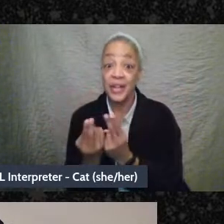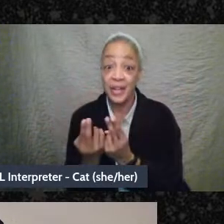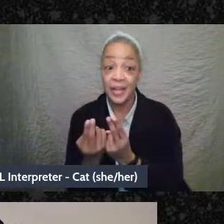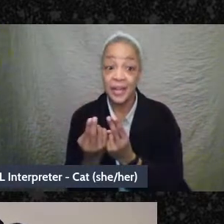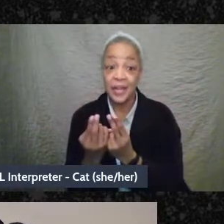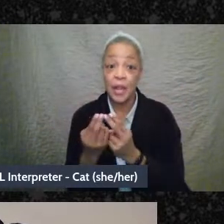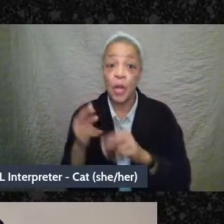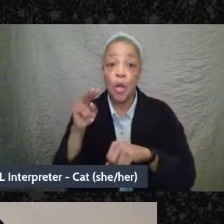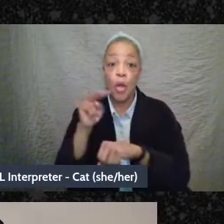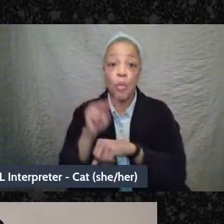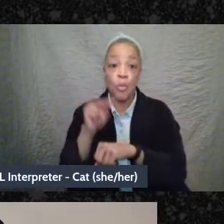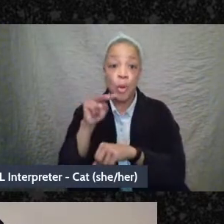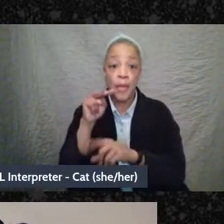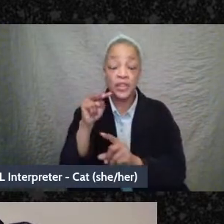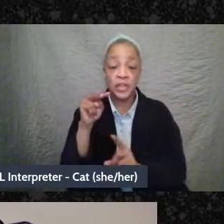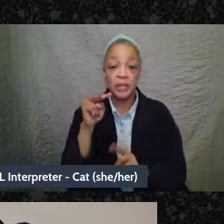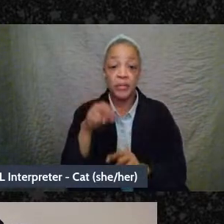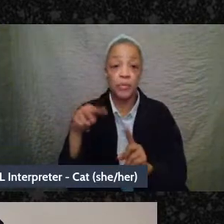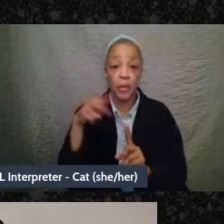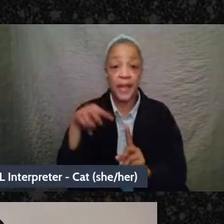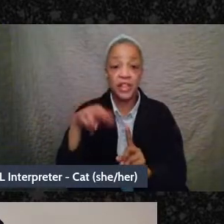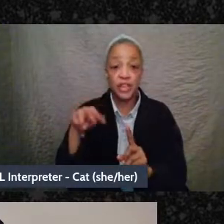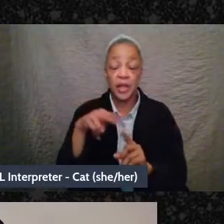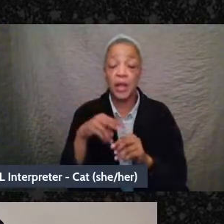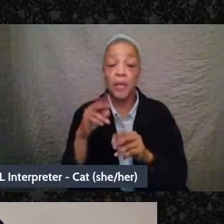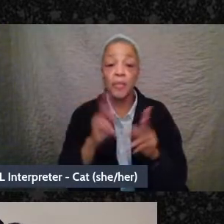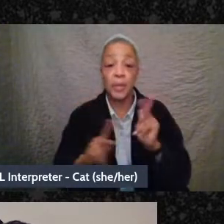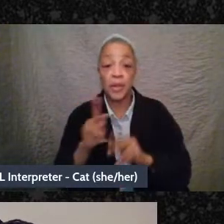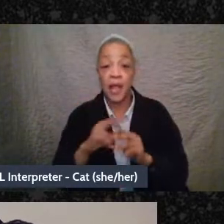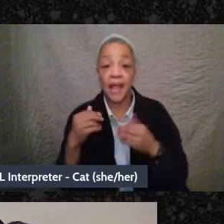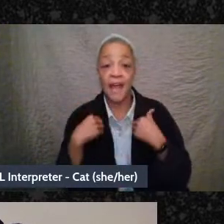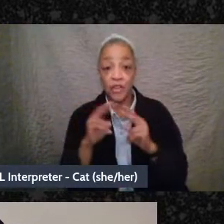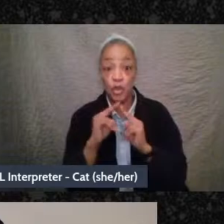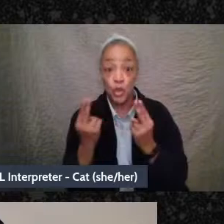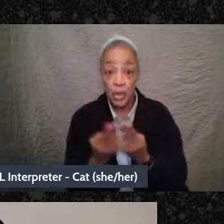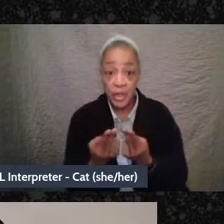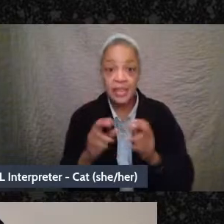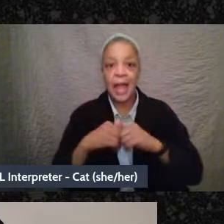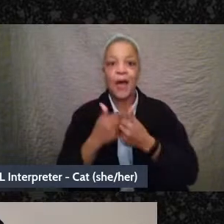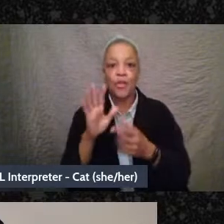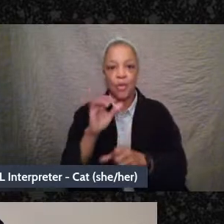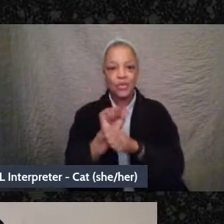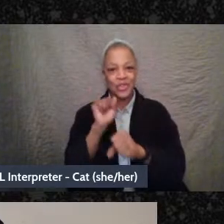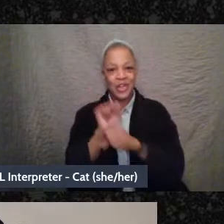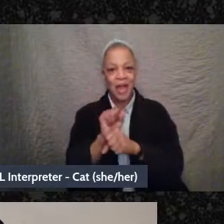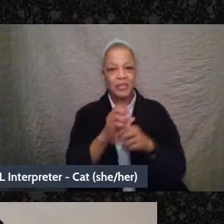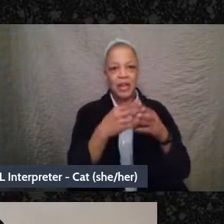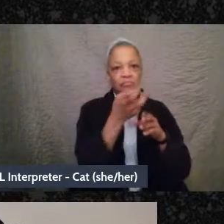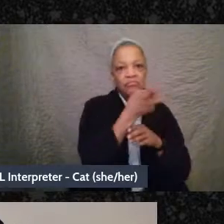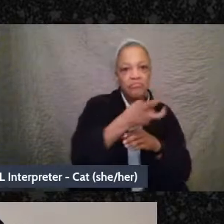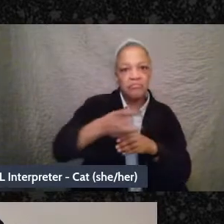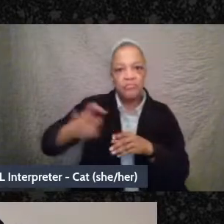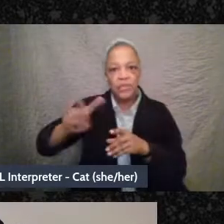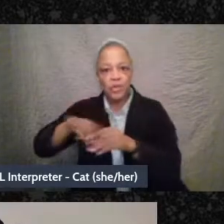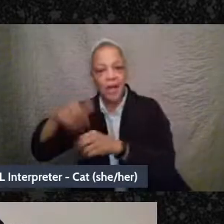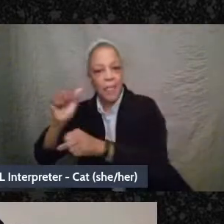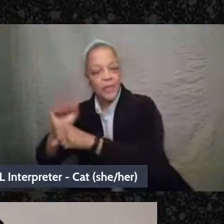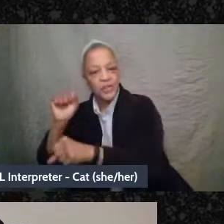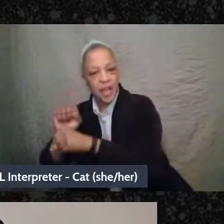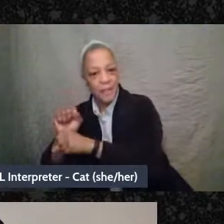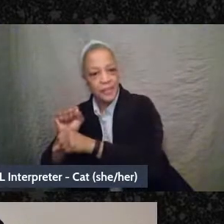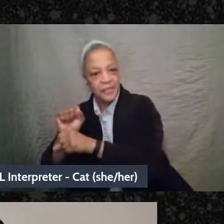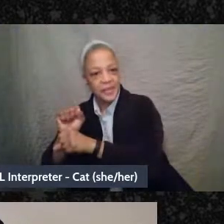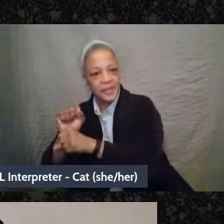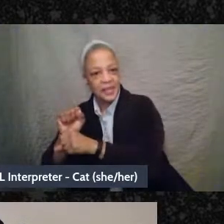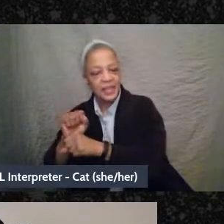There are like, you know, all these other workers who are unionized. How can we get them like out of those jobs and into other jobs and like signed on to this idea of